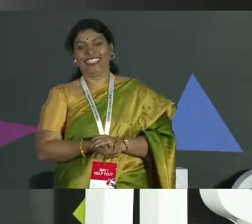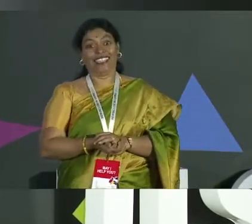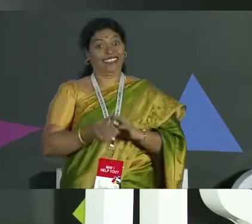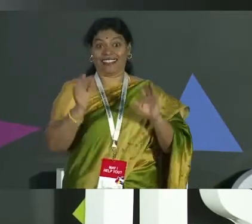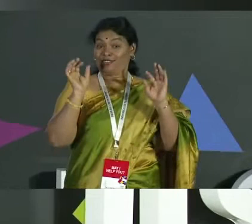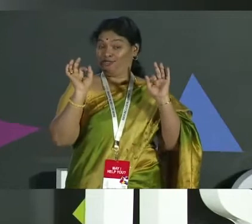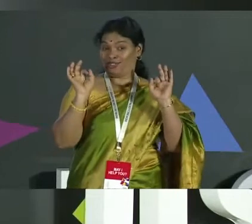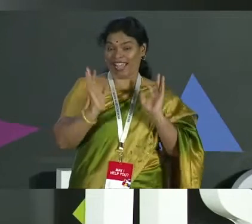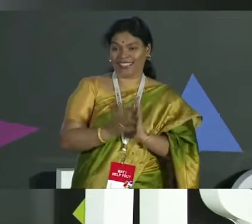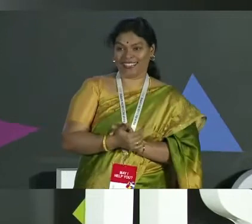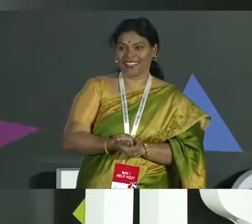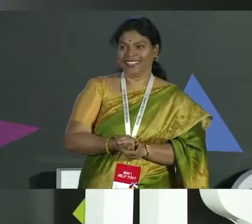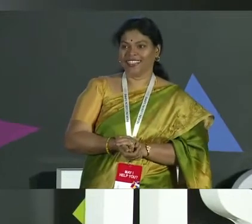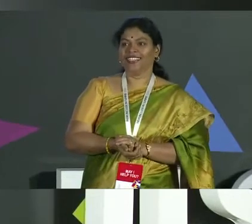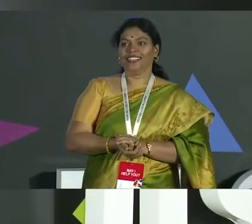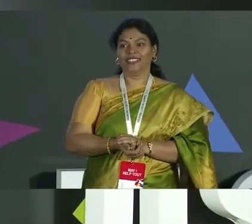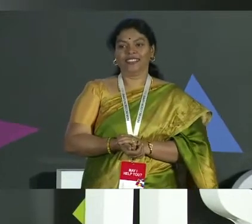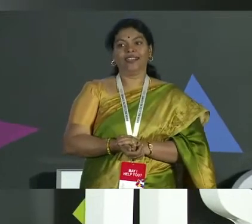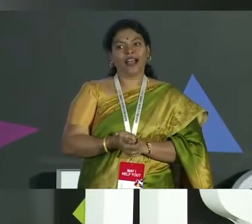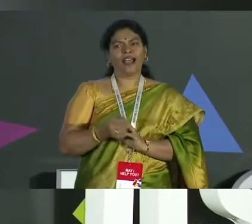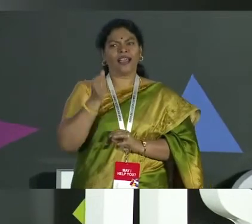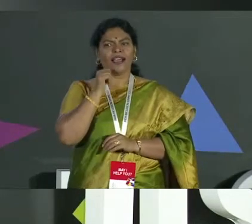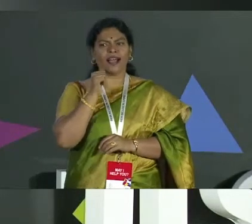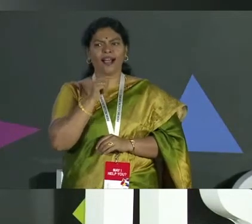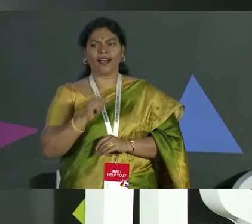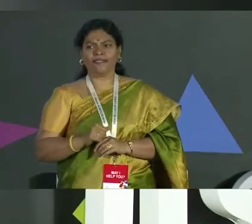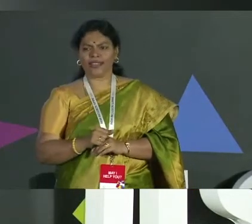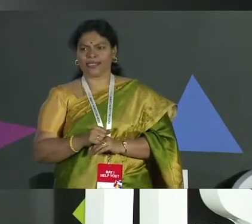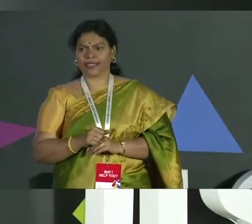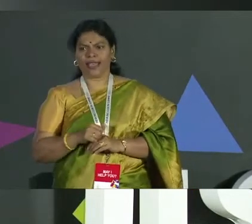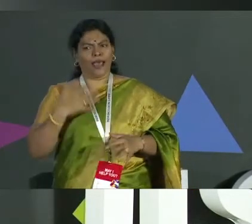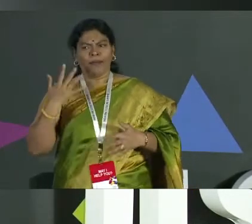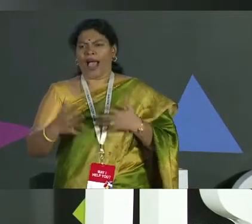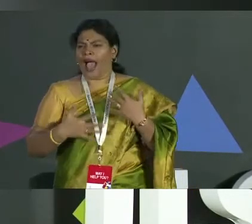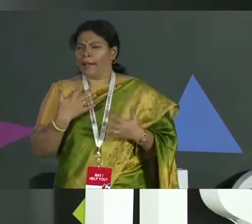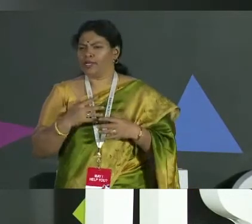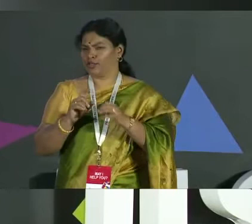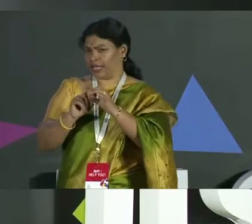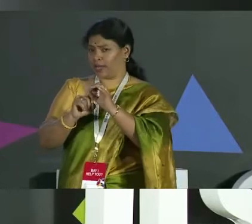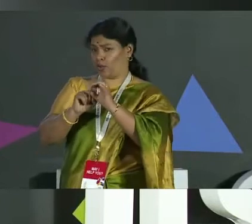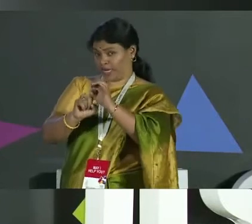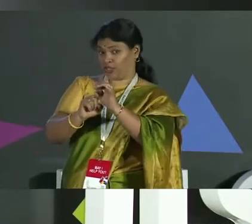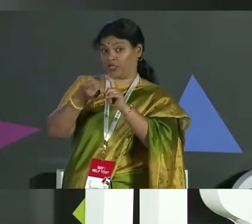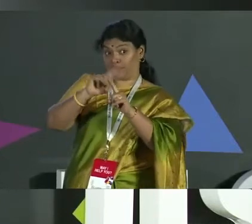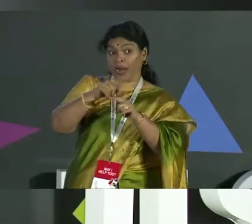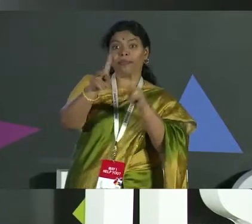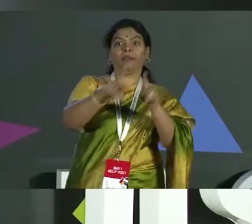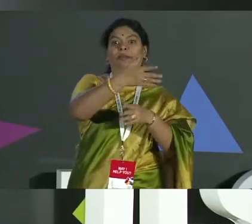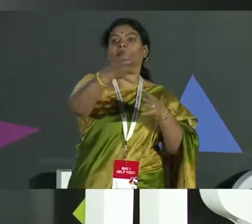fantastic. You know, we normally don't do this, but I am happy to take a few questions from the audience.